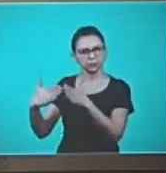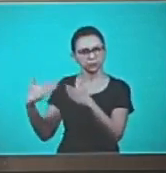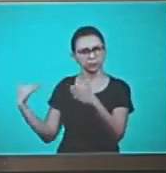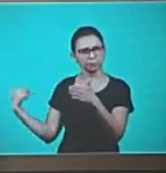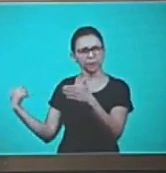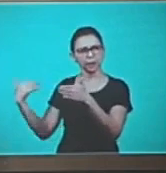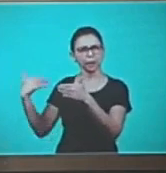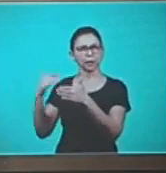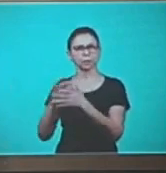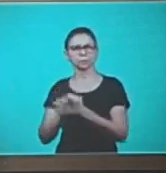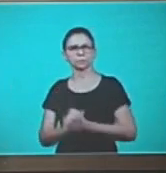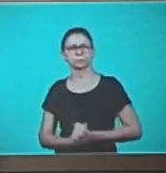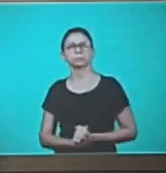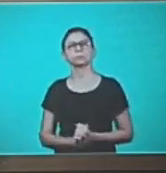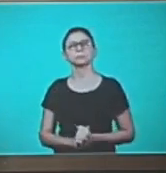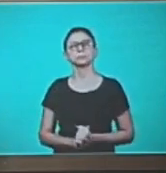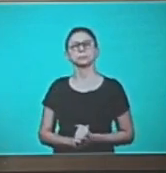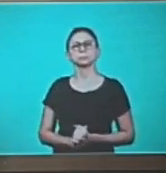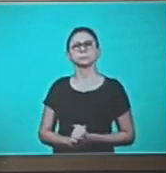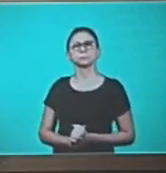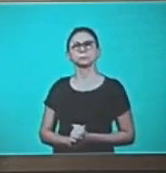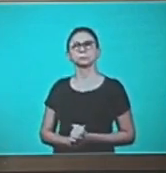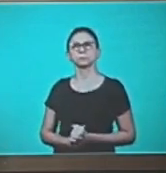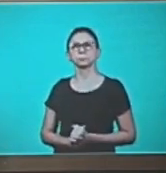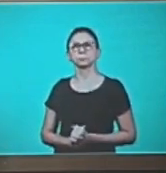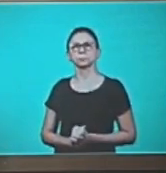existence, when there was